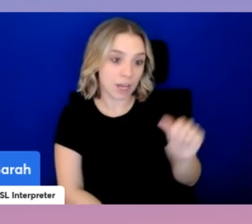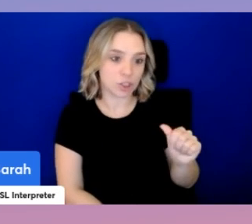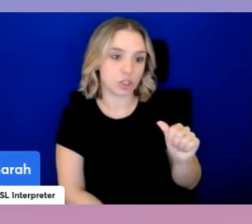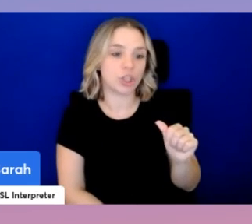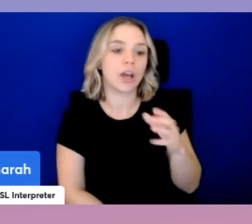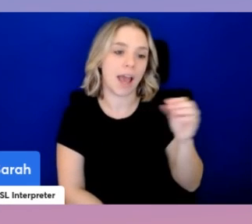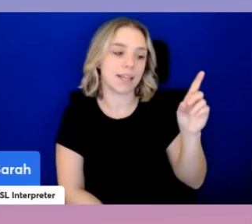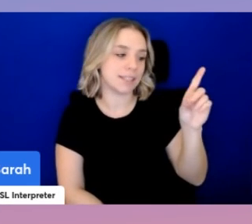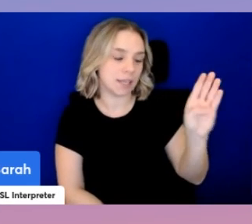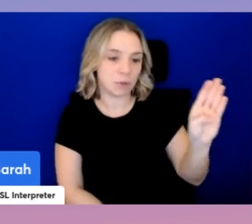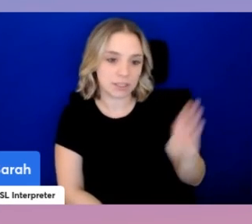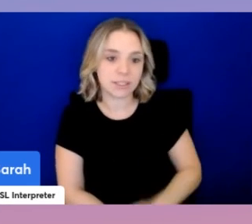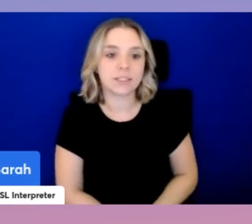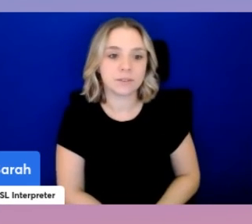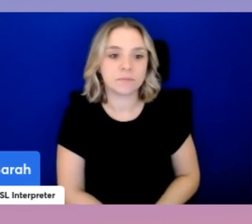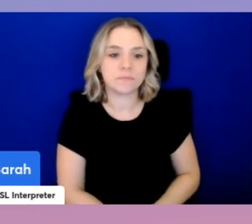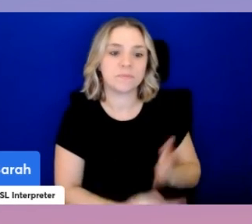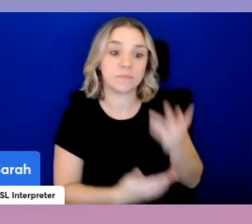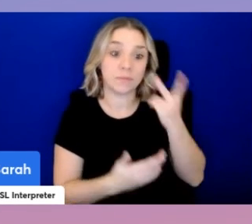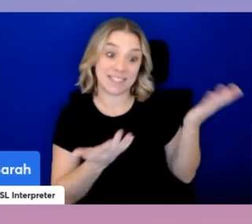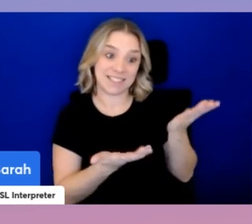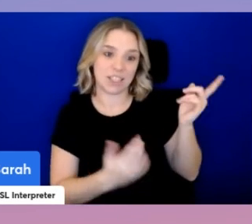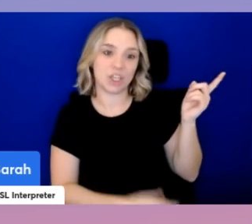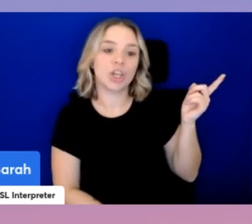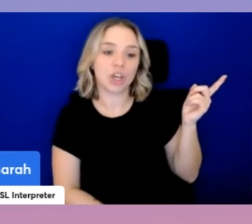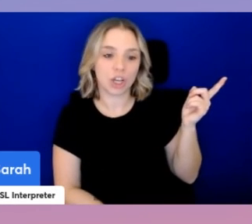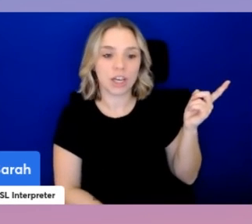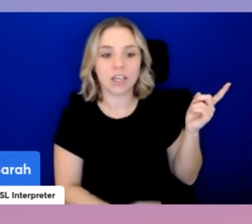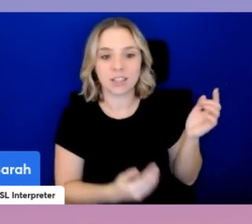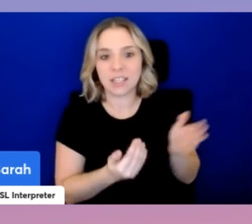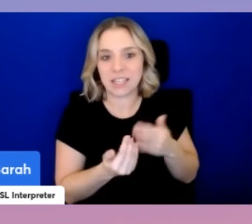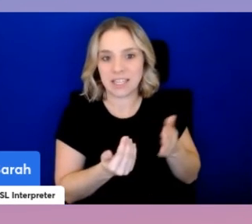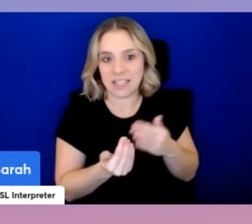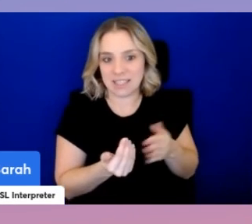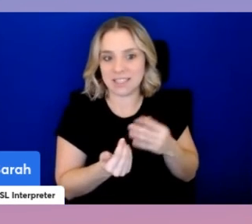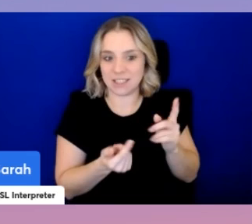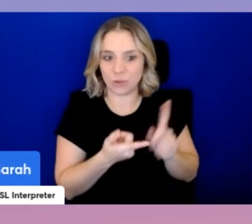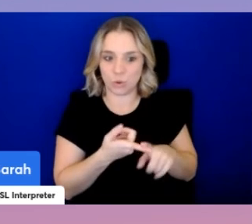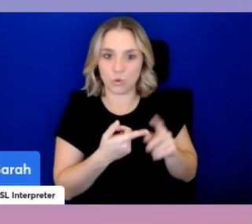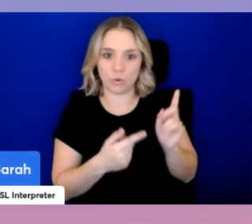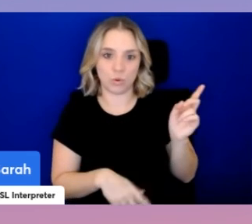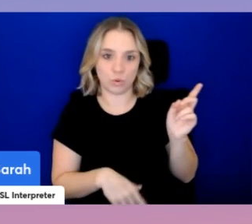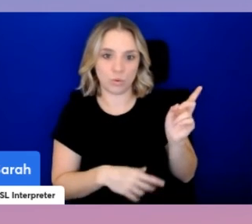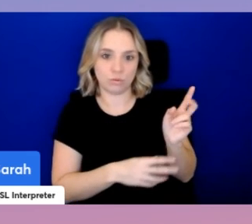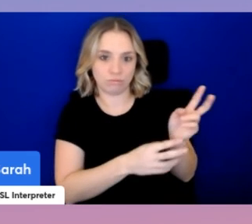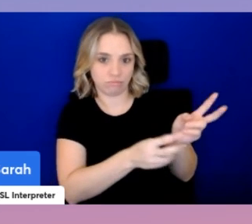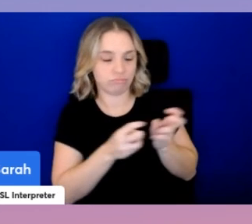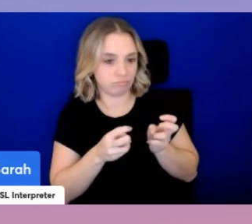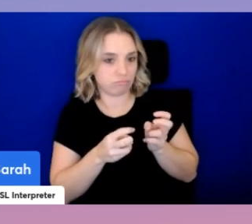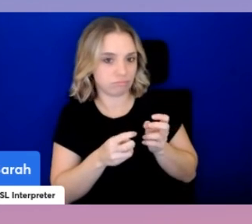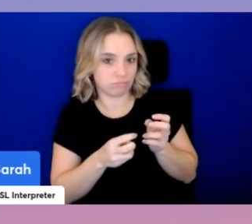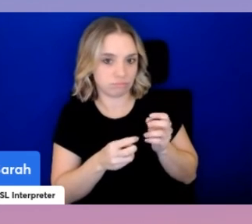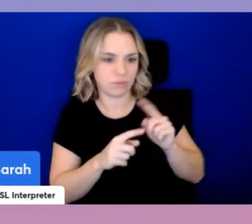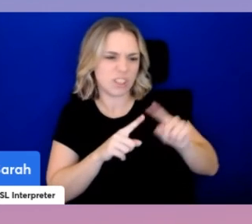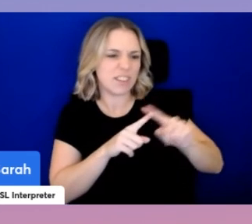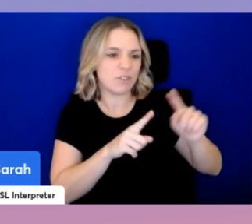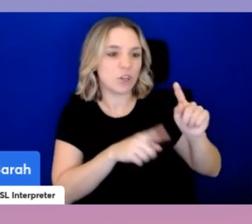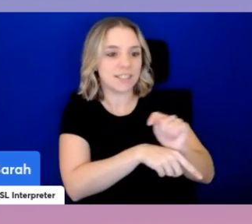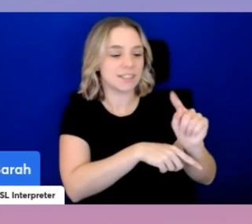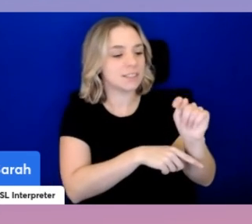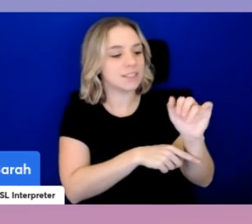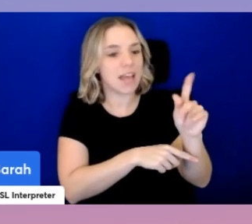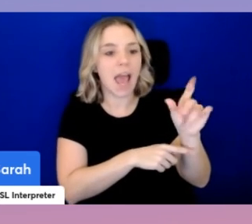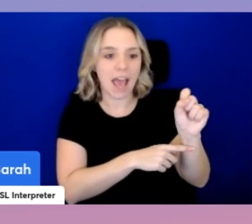Here we saw how it's easy to integrate Ansible to do all the post-provisioning tasks, right? And this could be Chef or Puppet or some